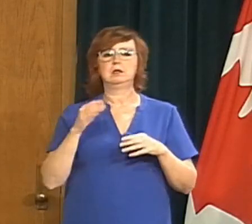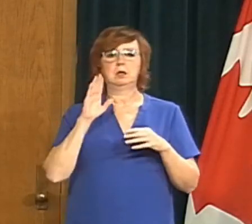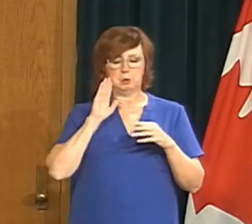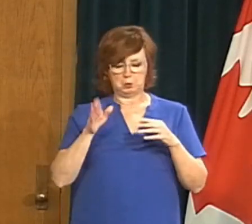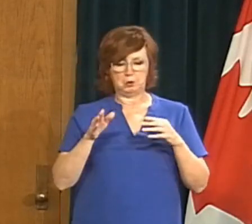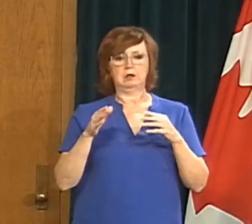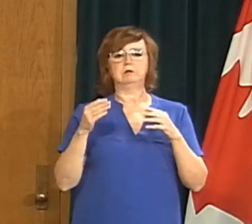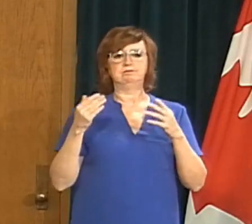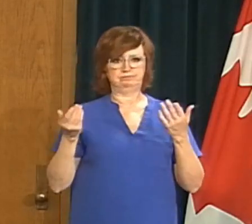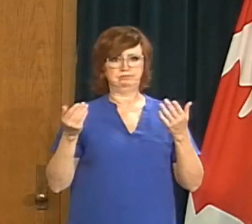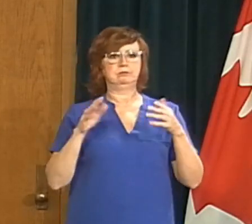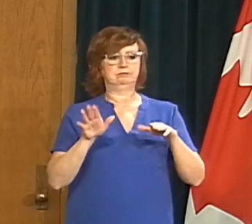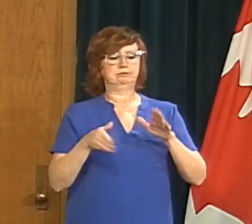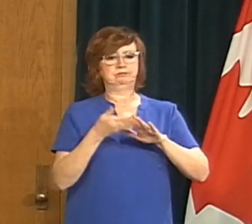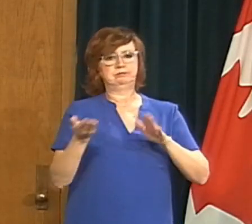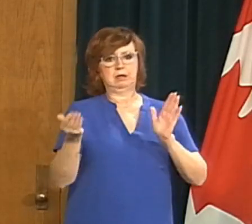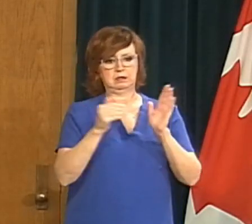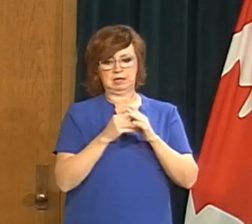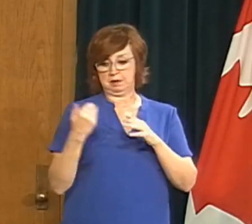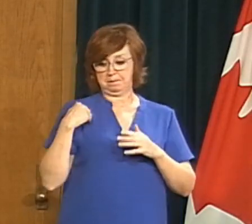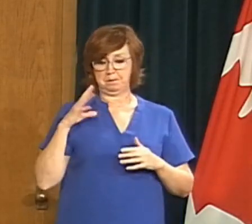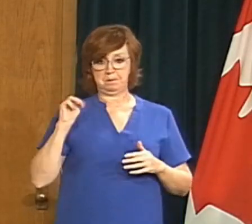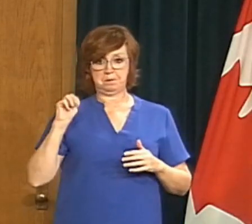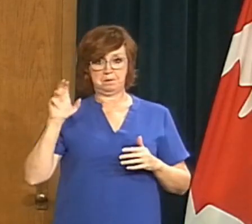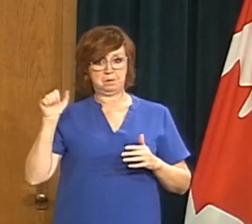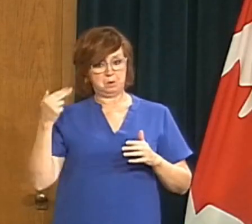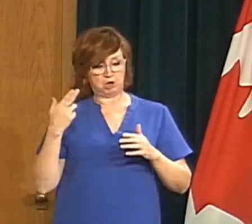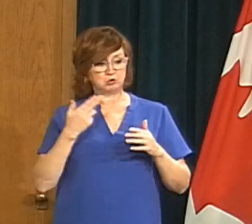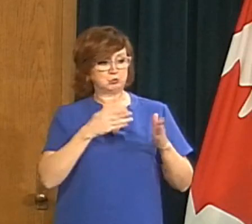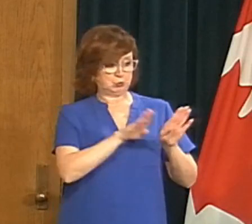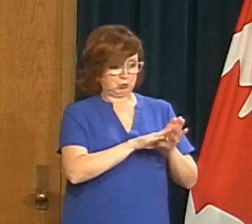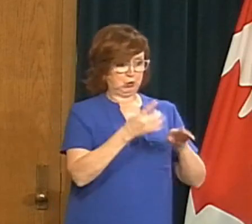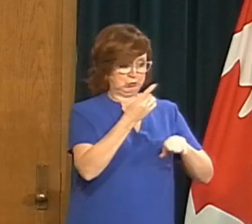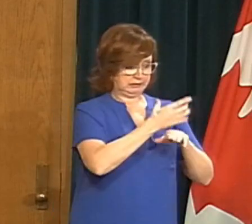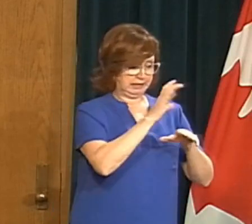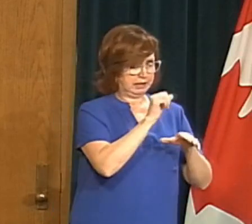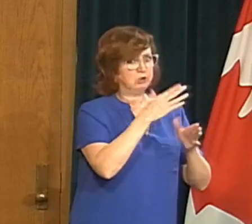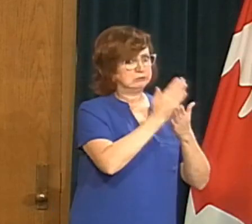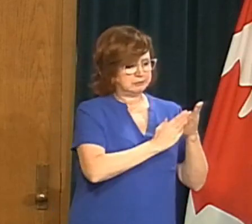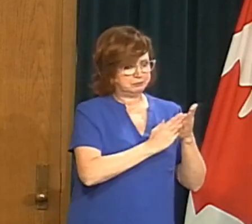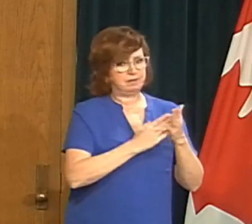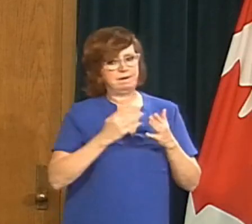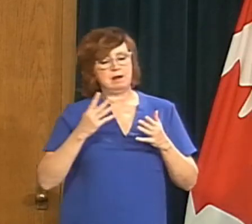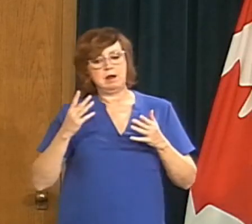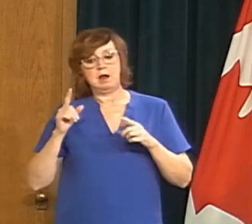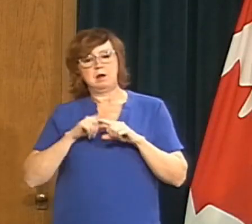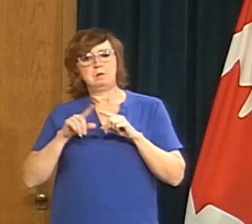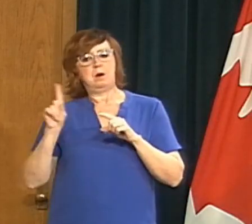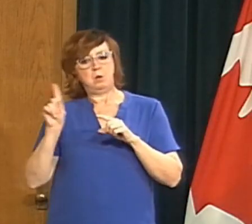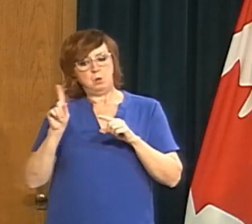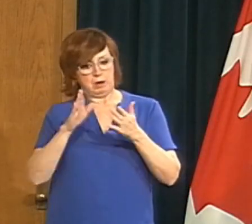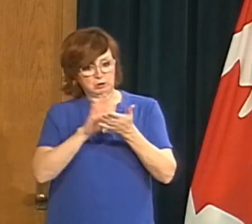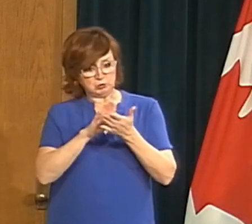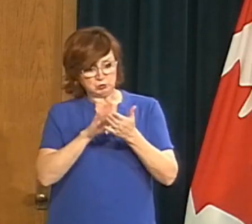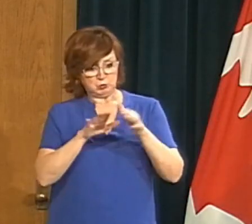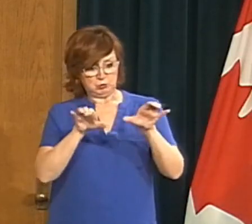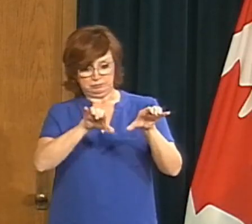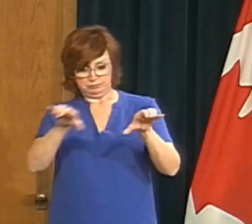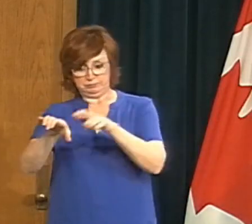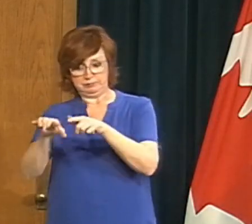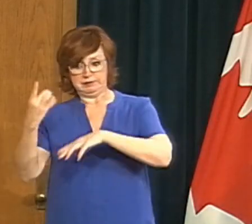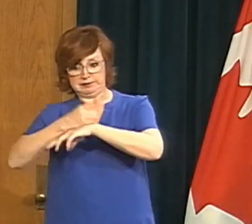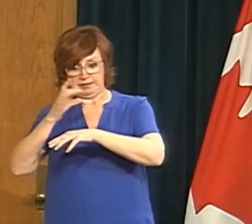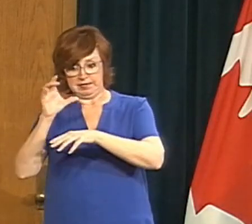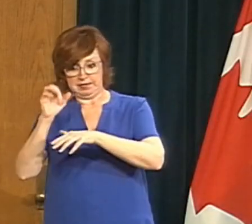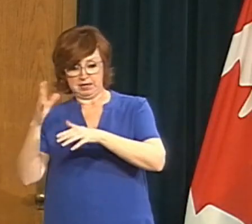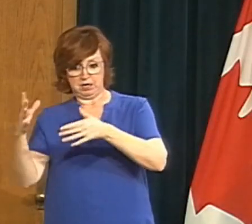system, school-based childcare centers were allowed to remain open to provide childcare for our healthcare workers and a